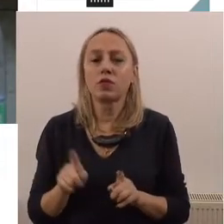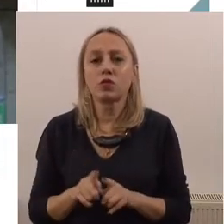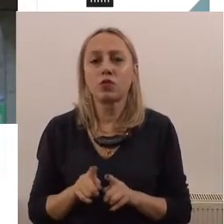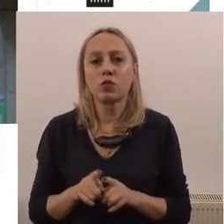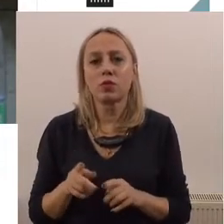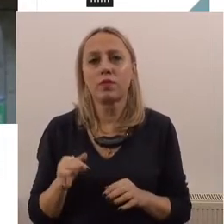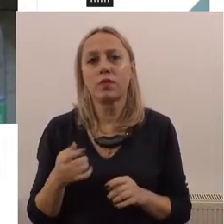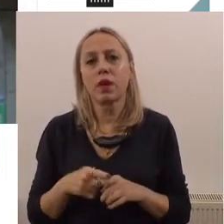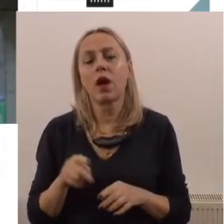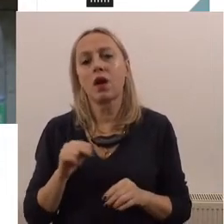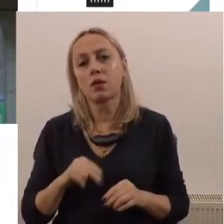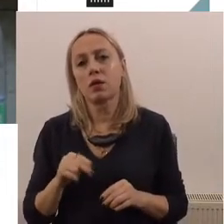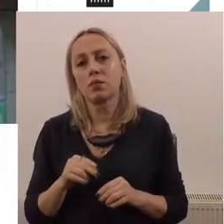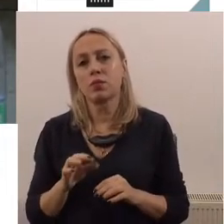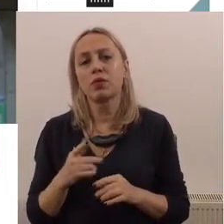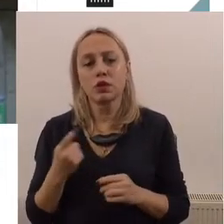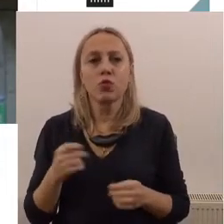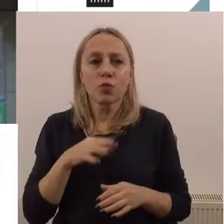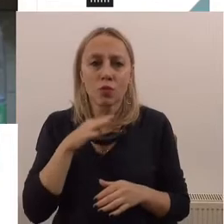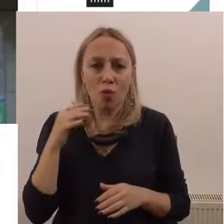the barriers.